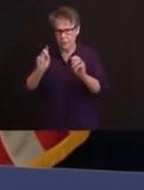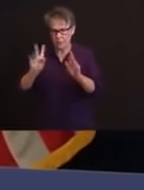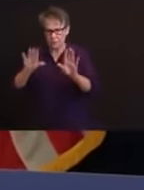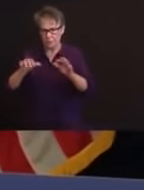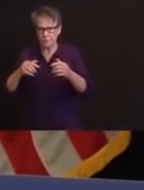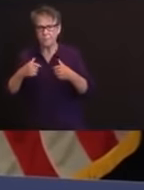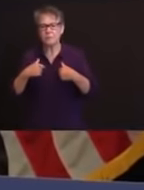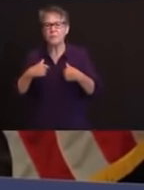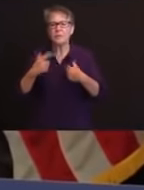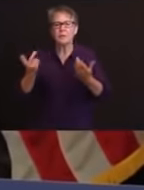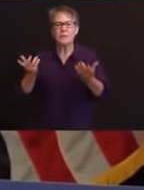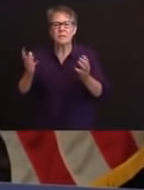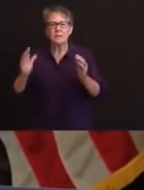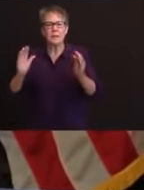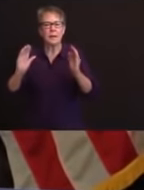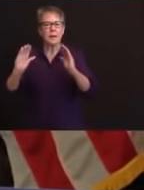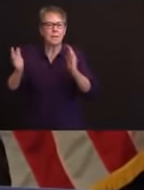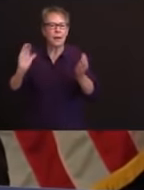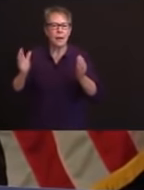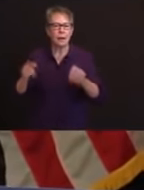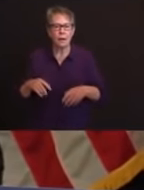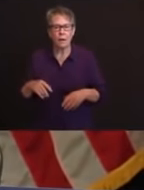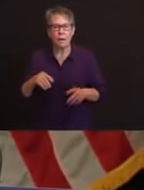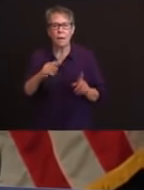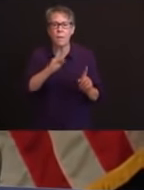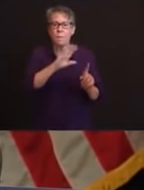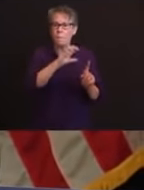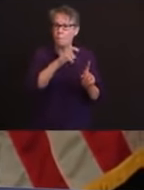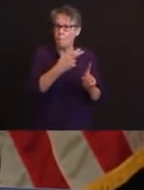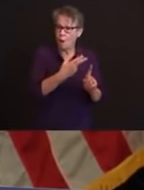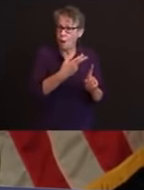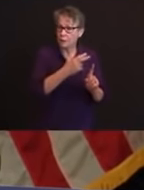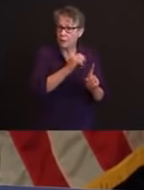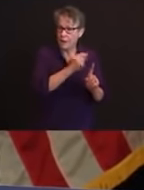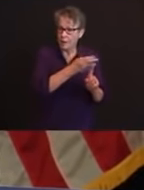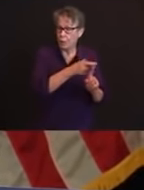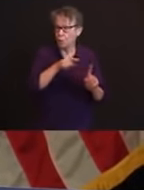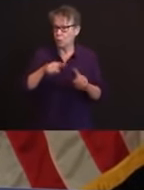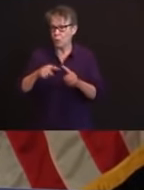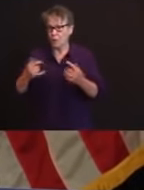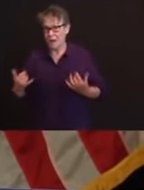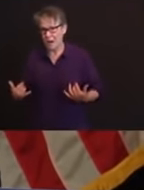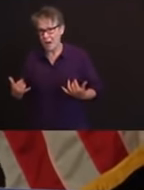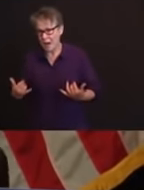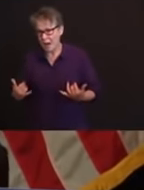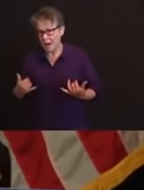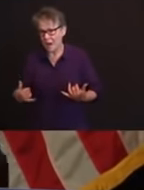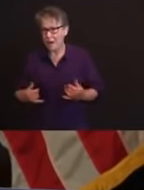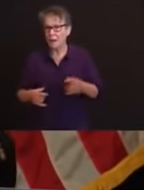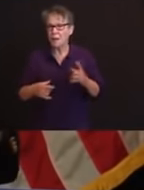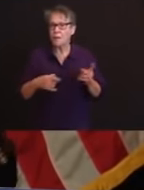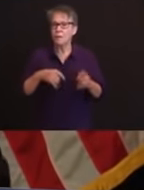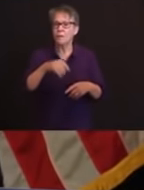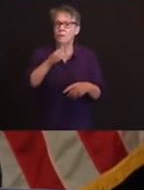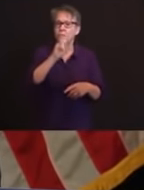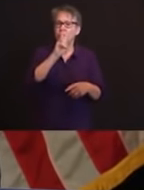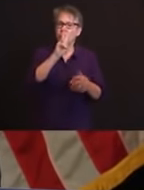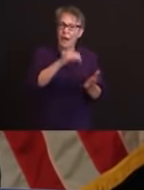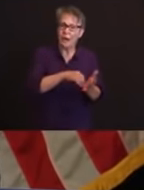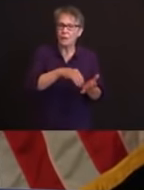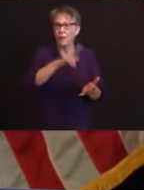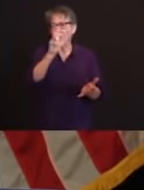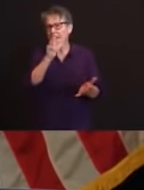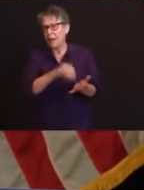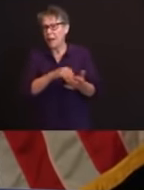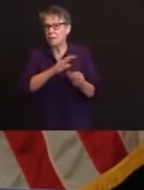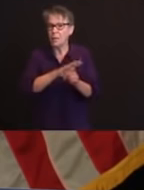to where we were back in March and April, and we say we're having 2,000 to 3,000 cases now, and we peaked out at 4,000 to 5,000 cases